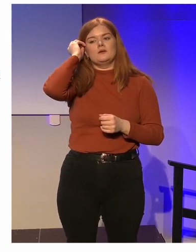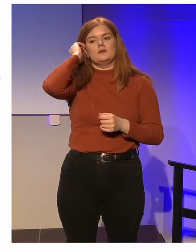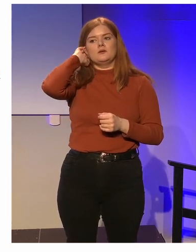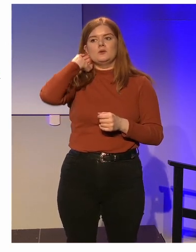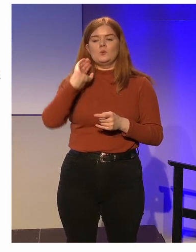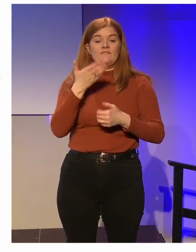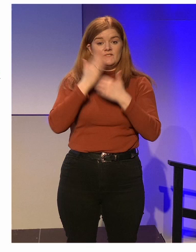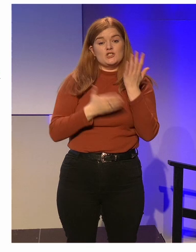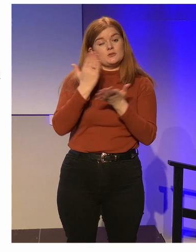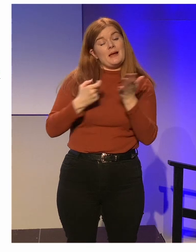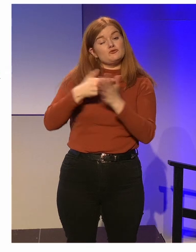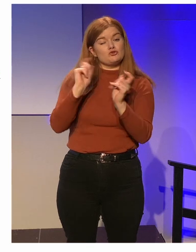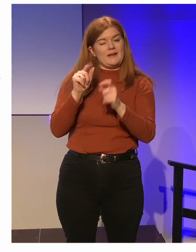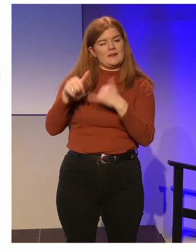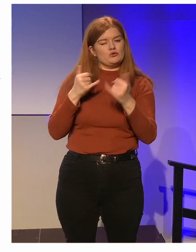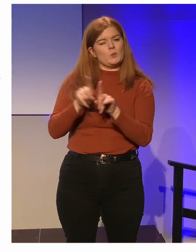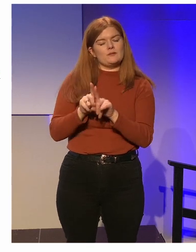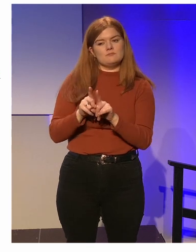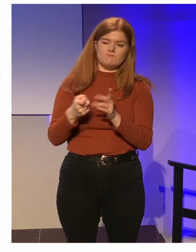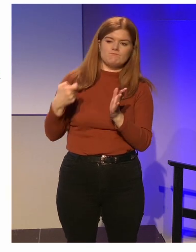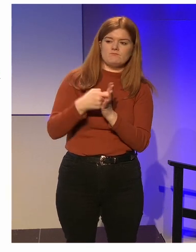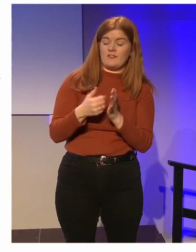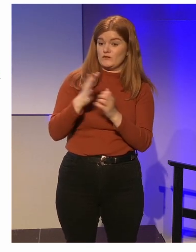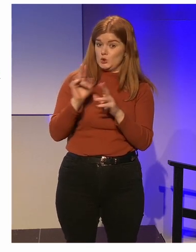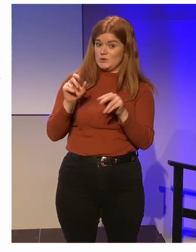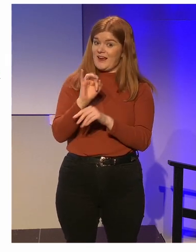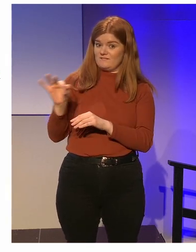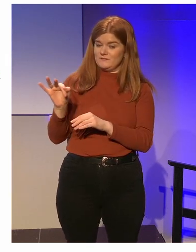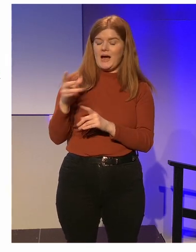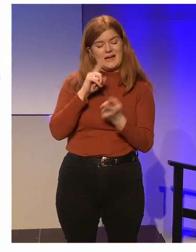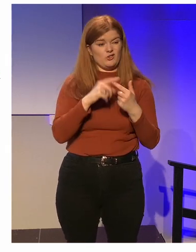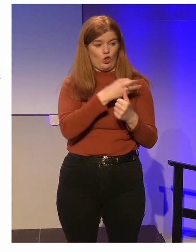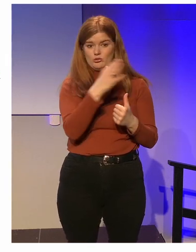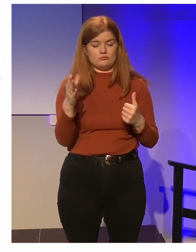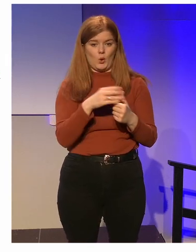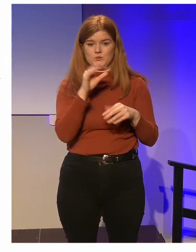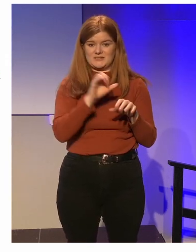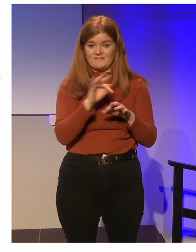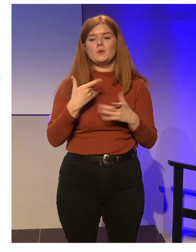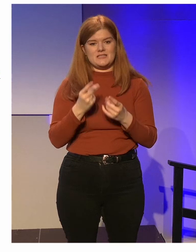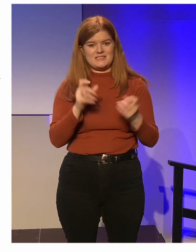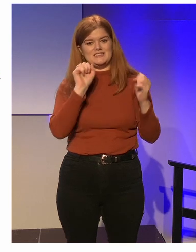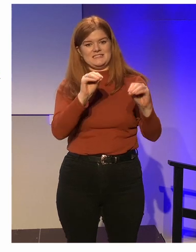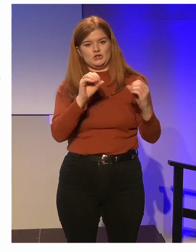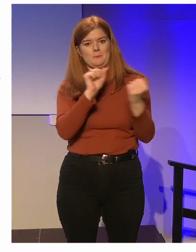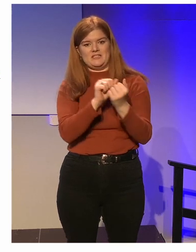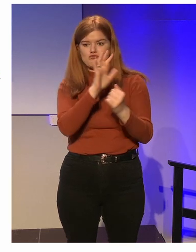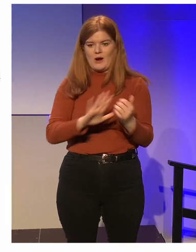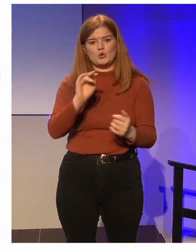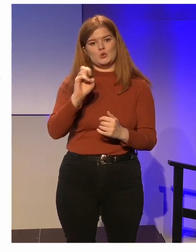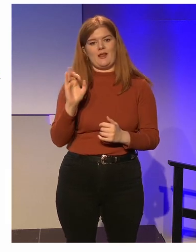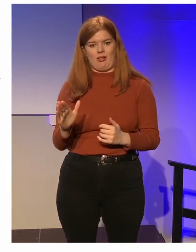We did some extra training that year as well, which for new staff, but also for everybody. And we did it on a teach meet around UDL.